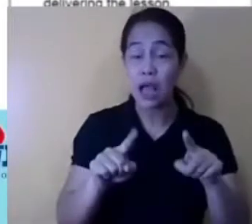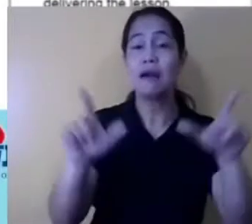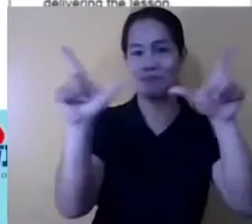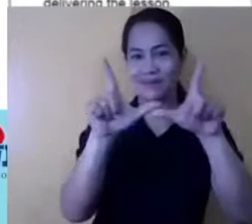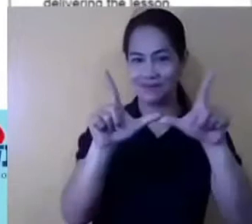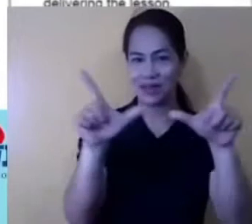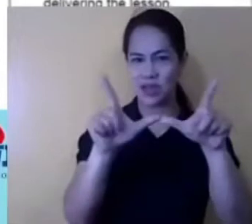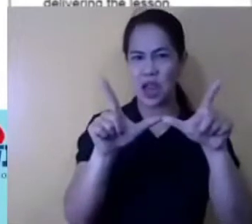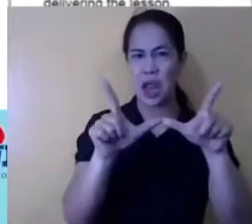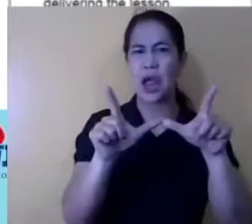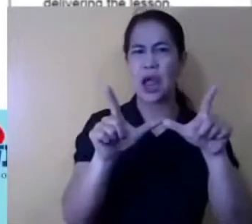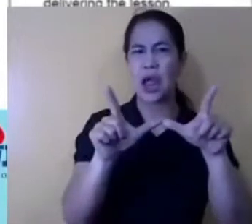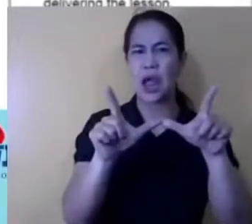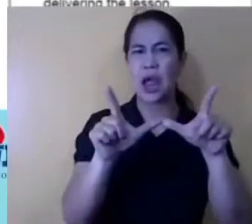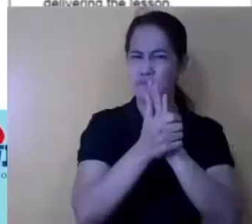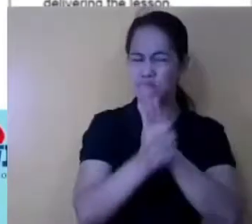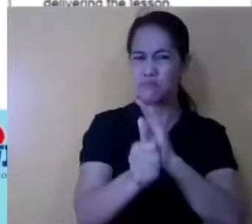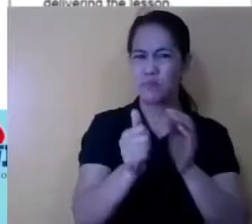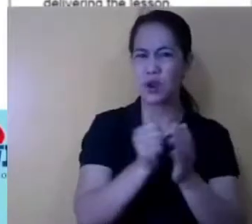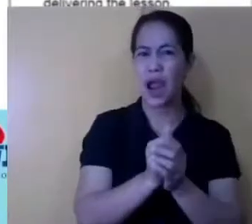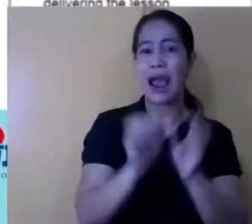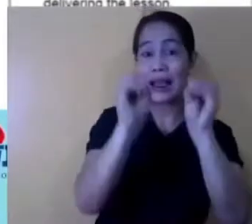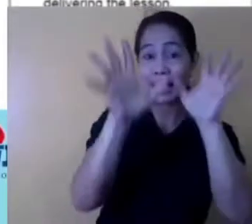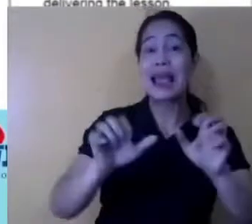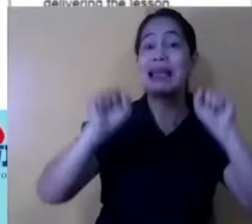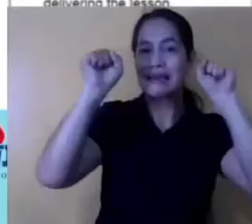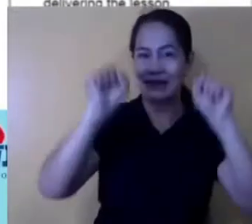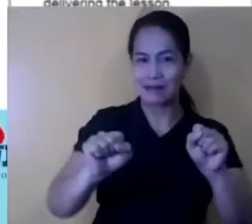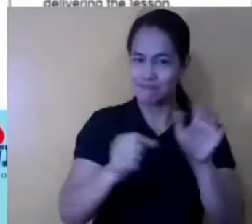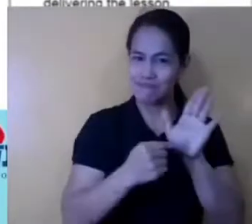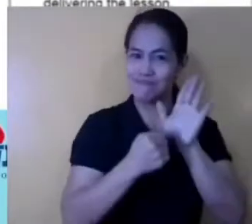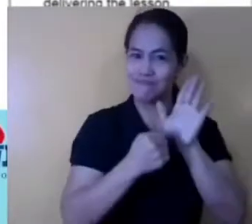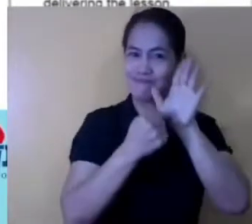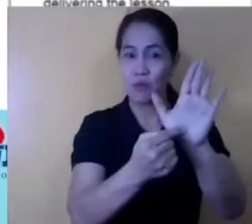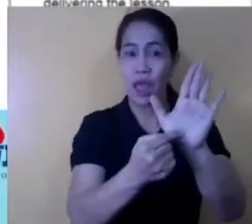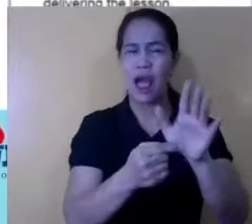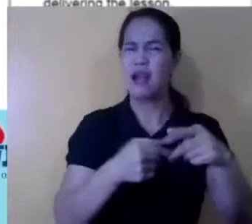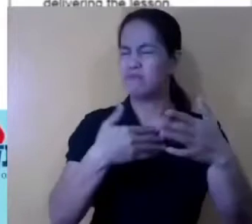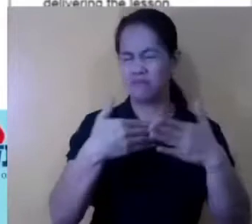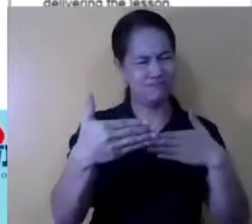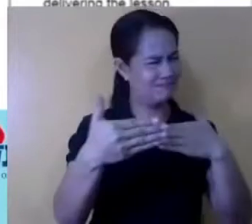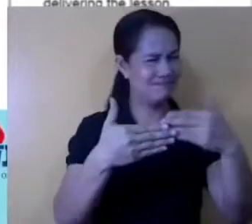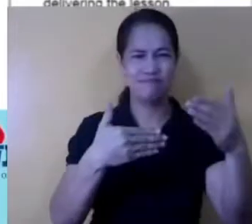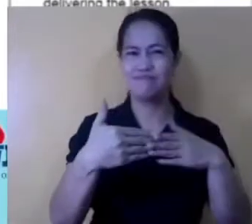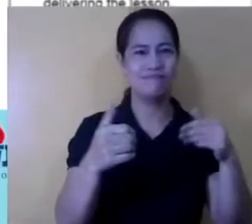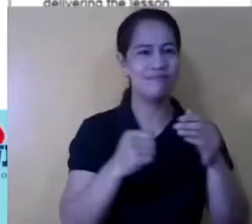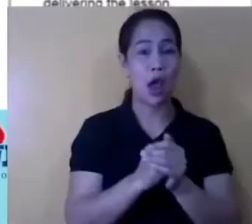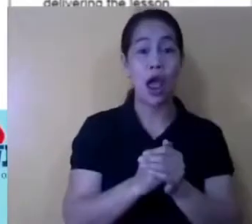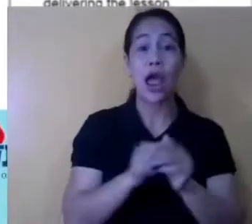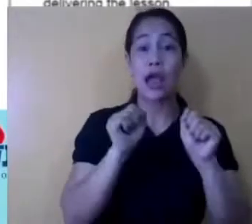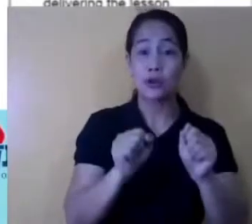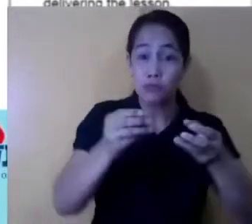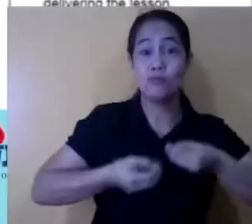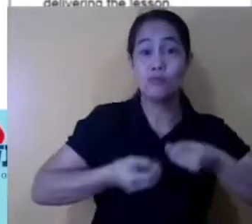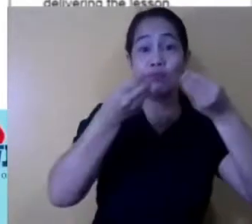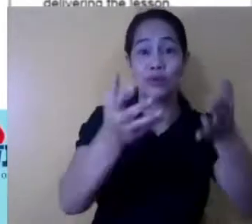proficiency a teacher can display, as well as its contribution to the facilitation